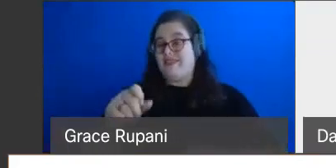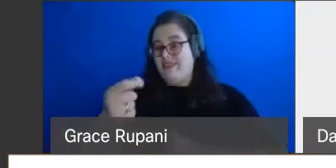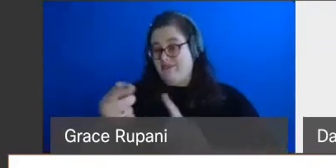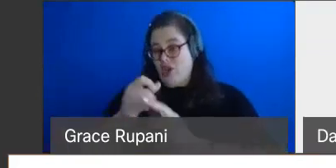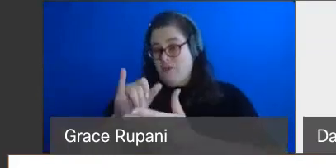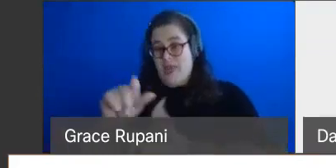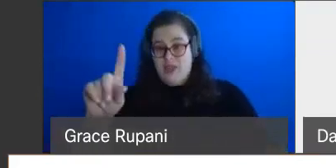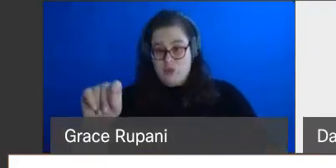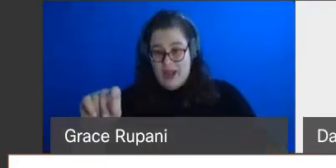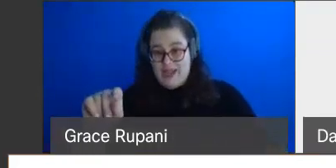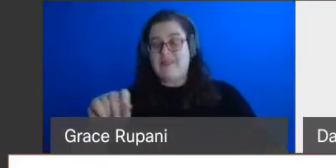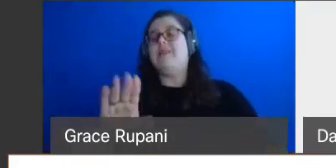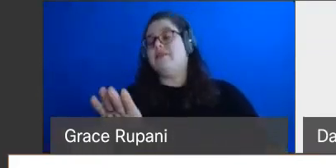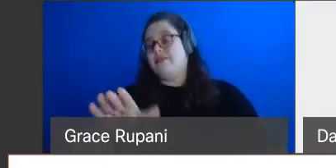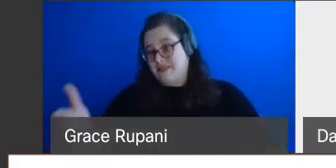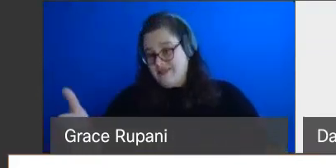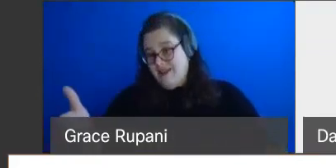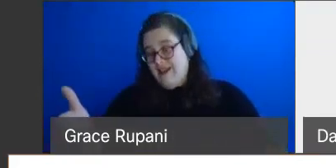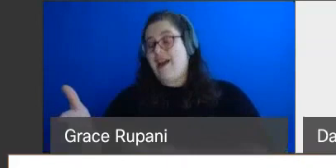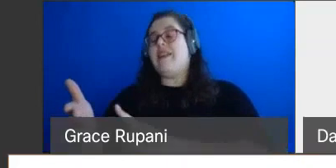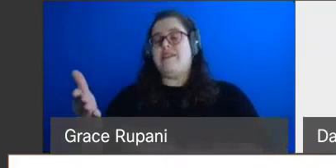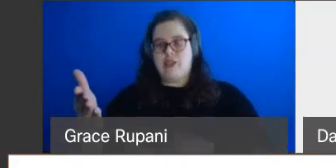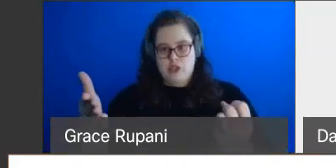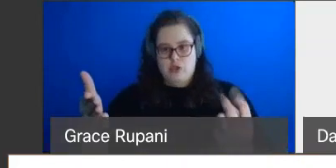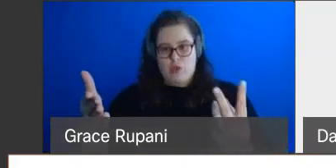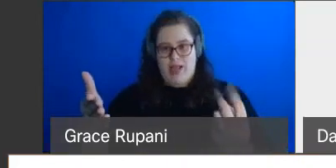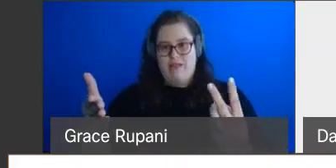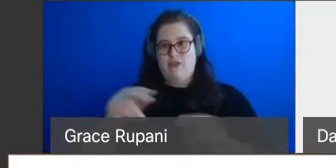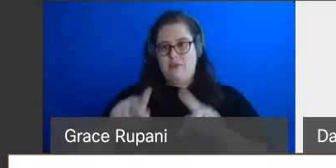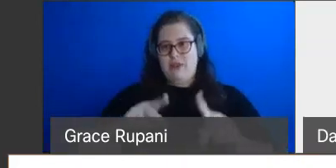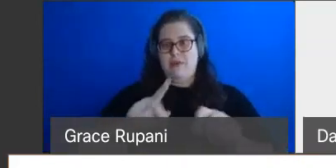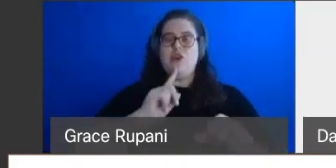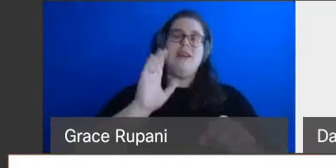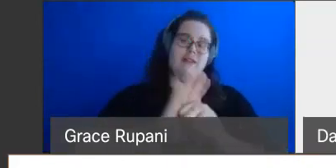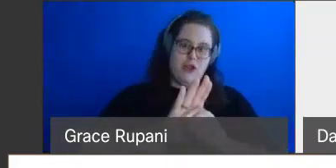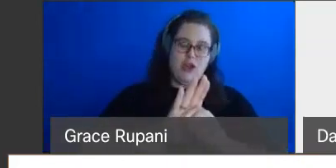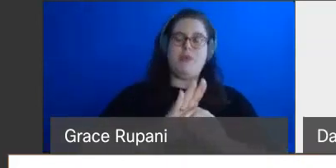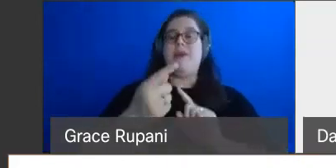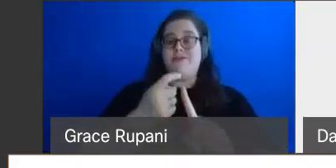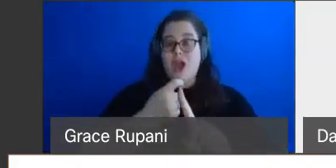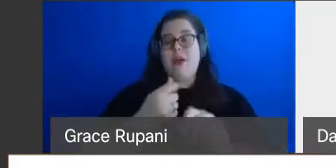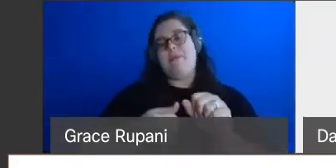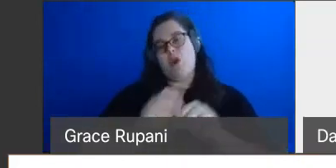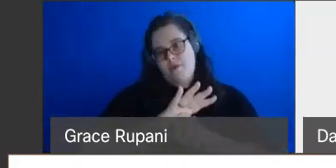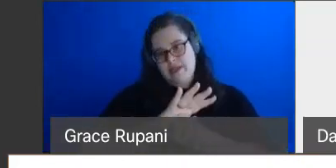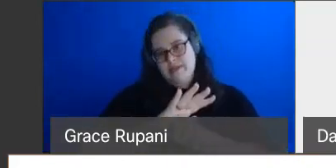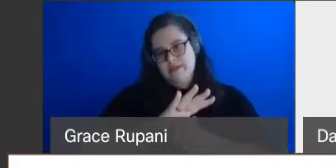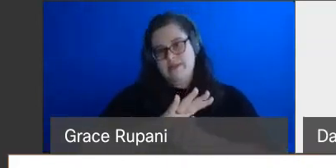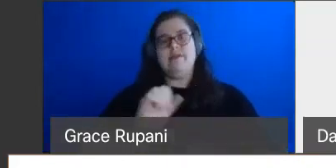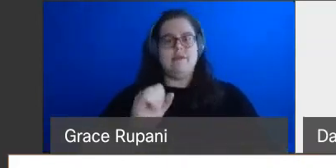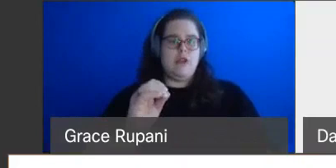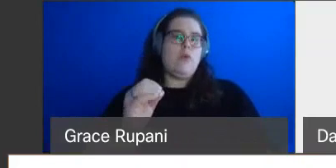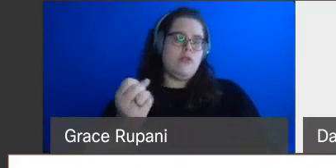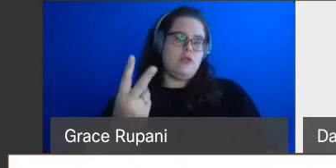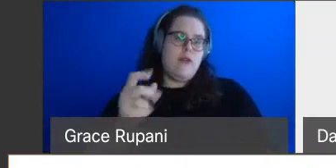deaths, resulting in a 10.8% death rate from COVID for people in ICFs. For